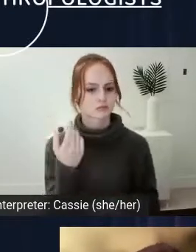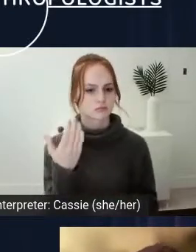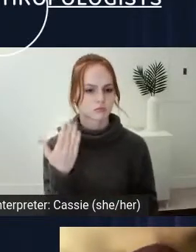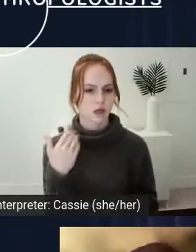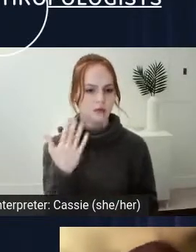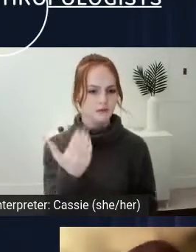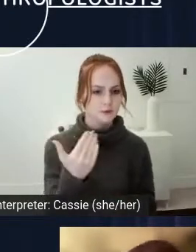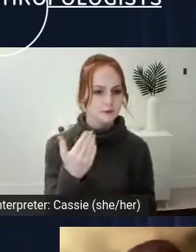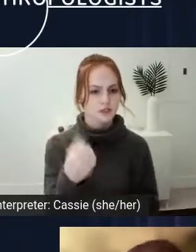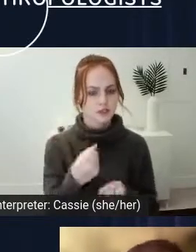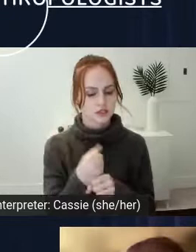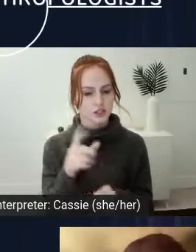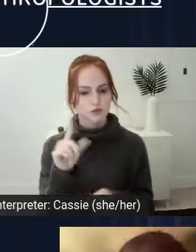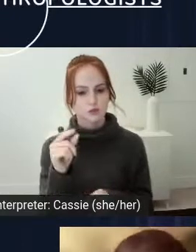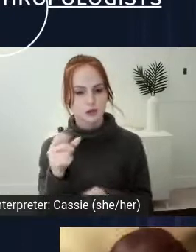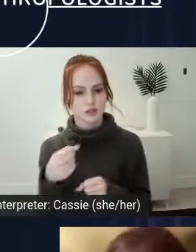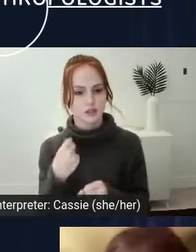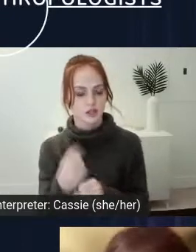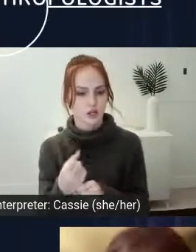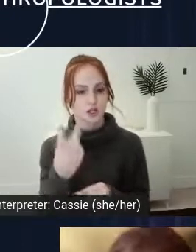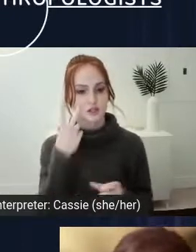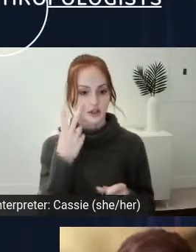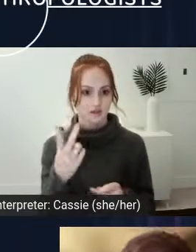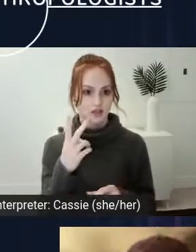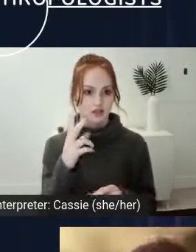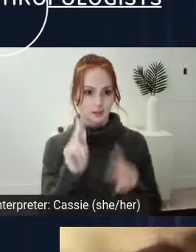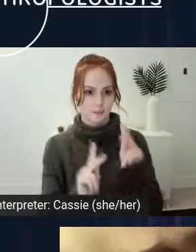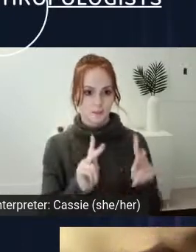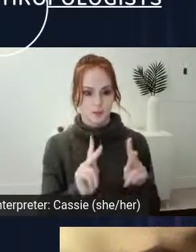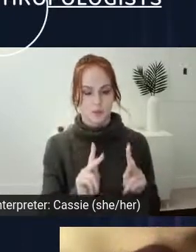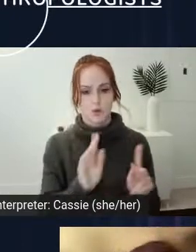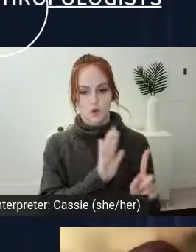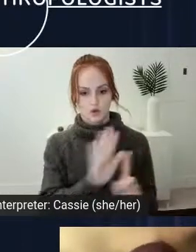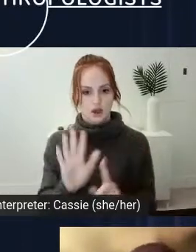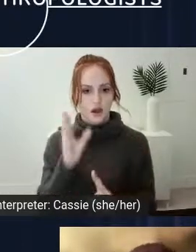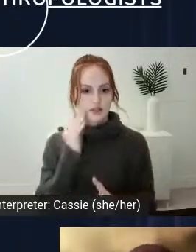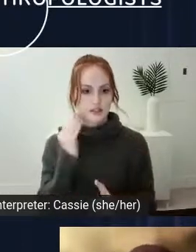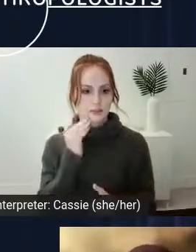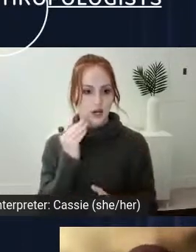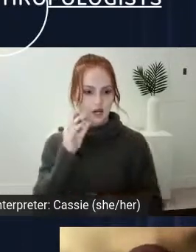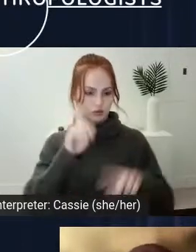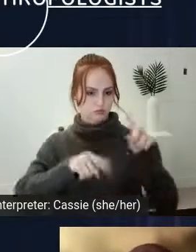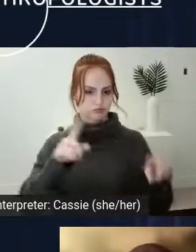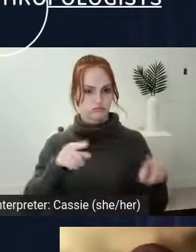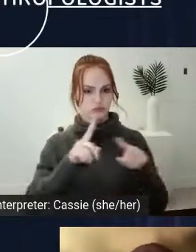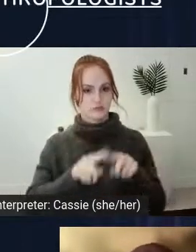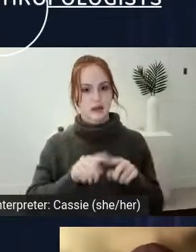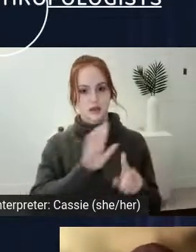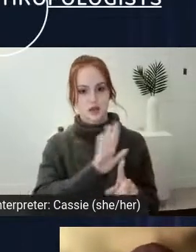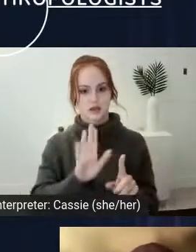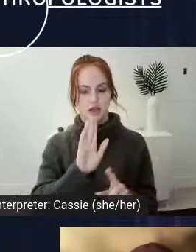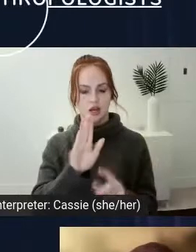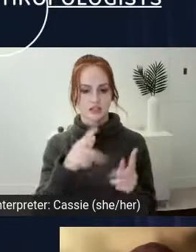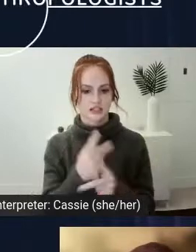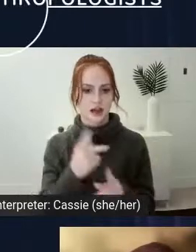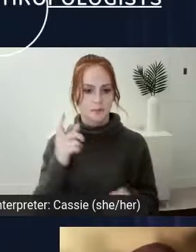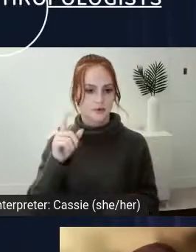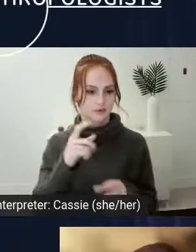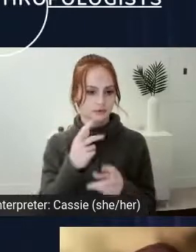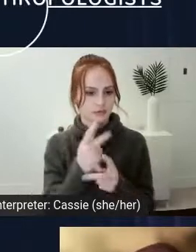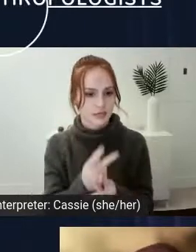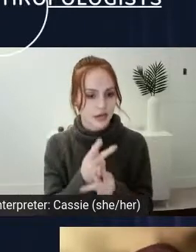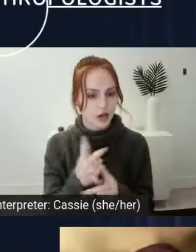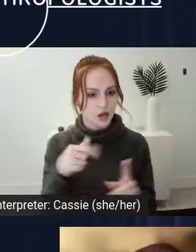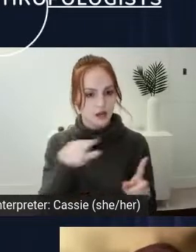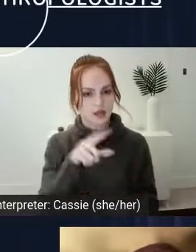care that they need. And not to talk about mothers again, but, you know, even 5, 6 years ago,